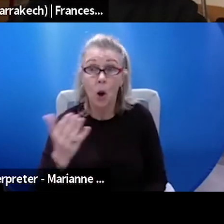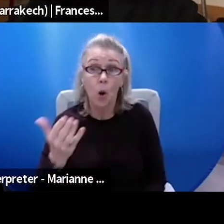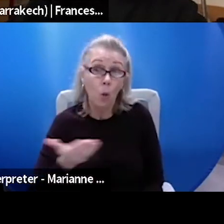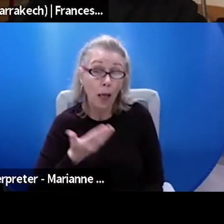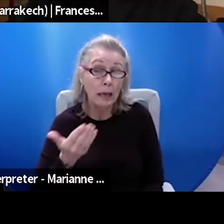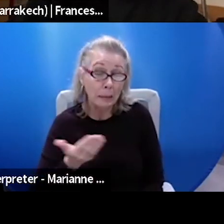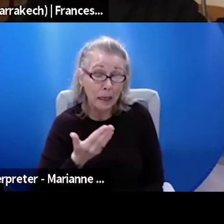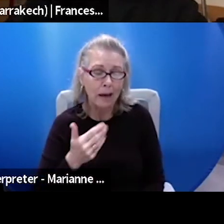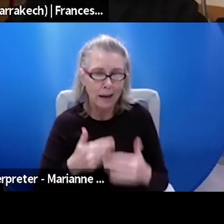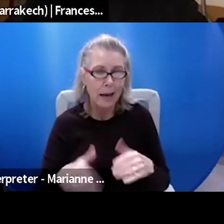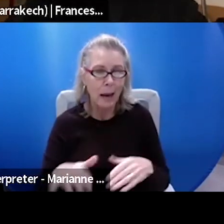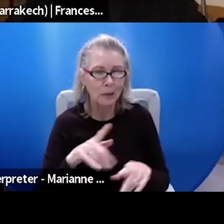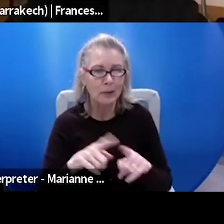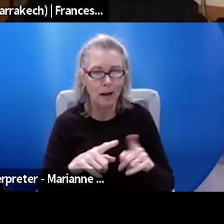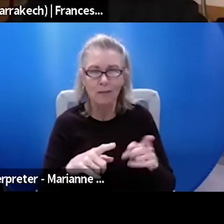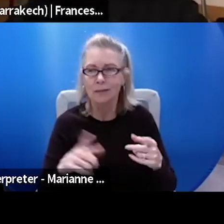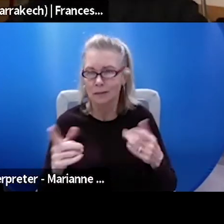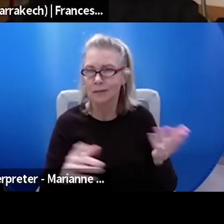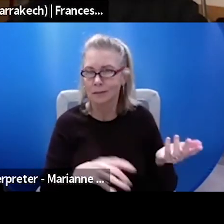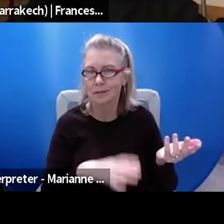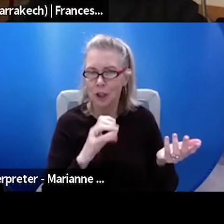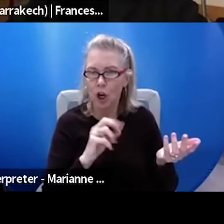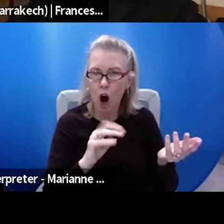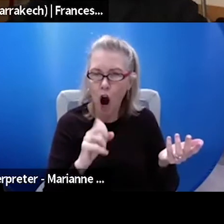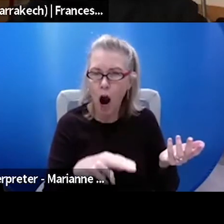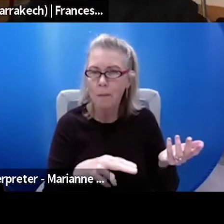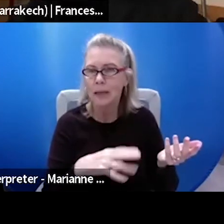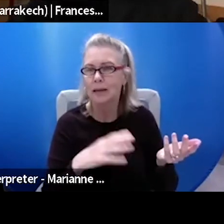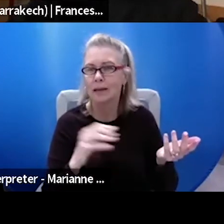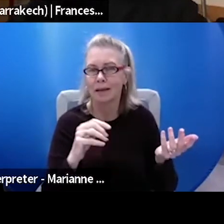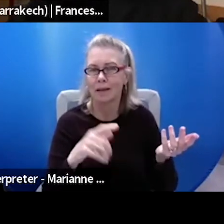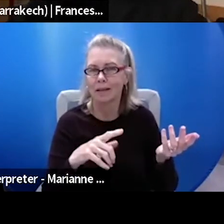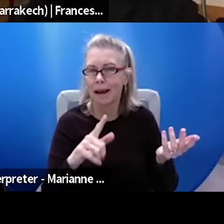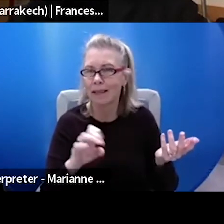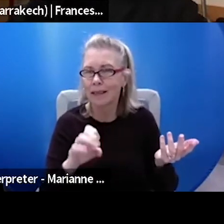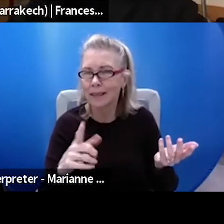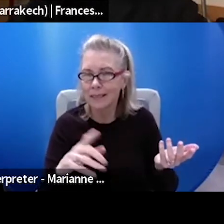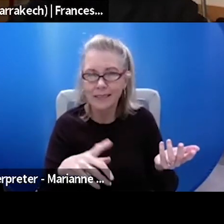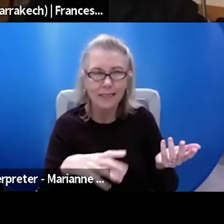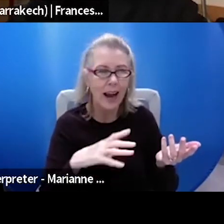Like Carmen talked about. And also Emily J as well.